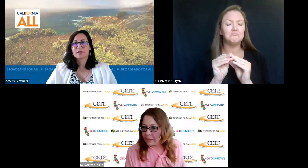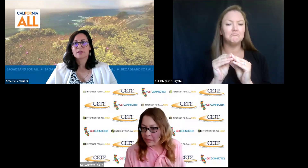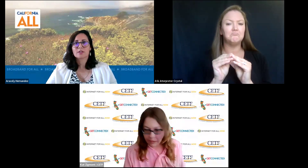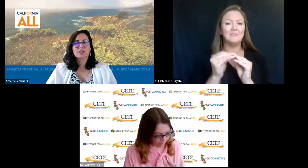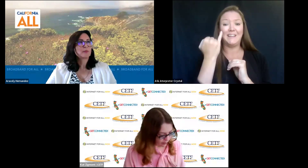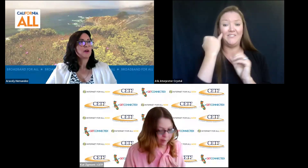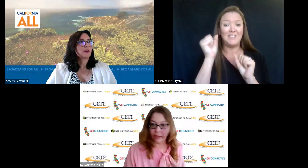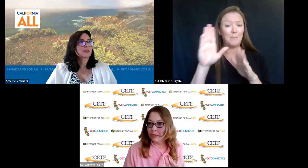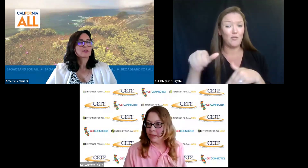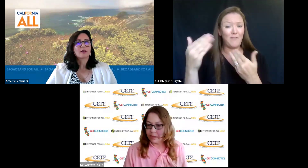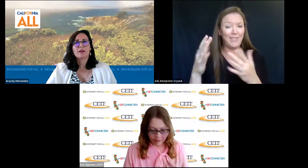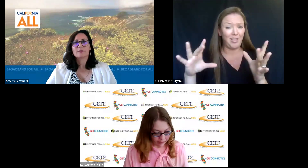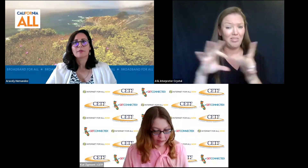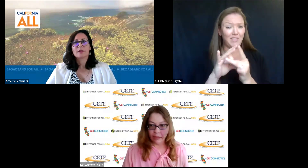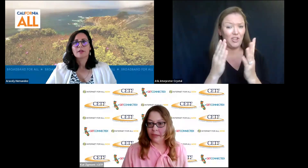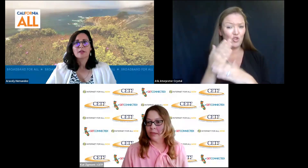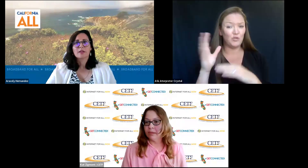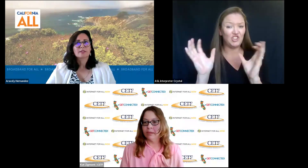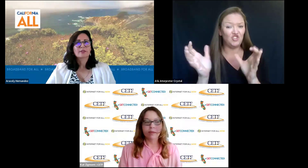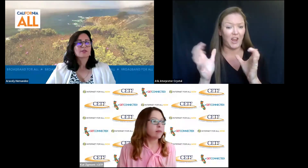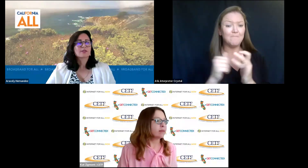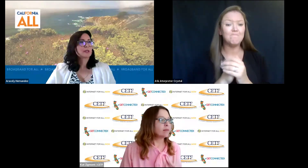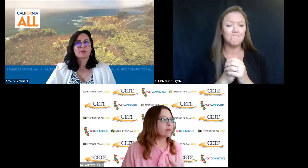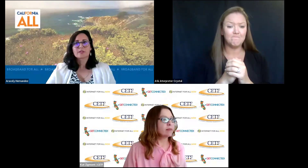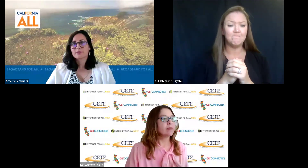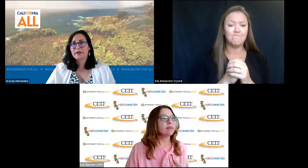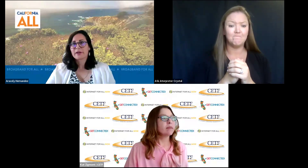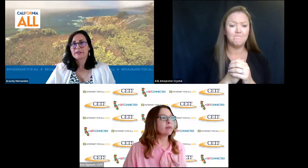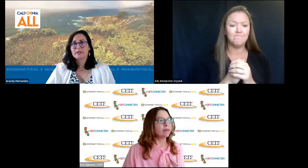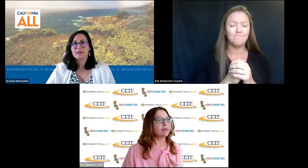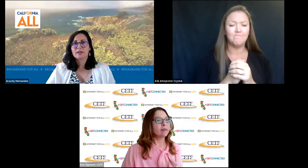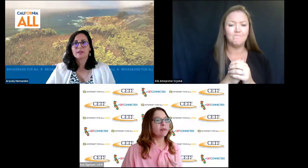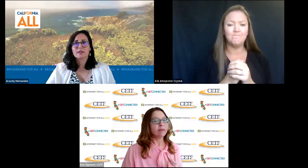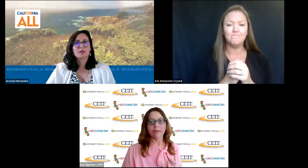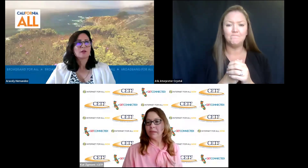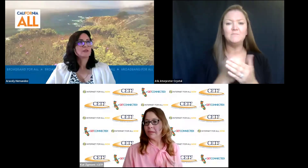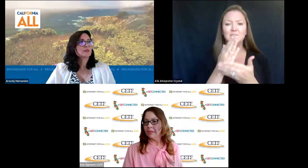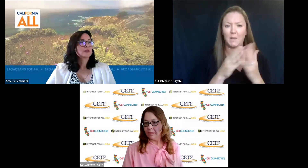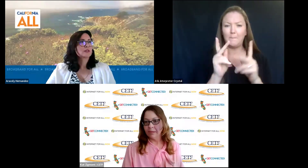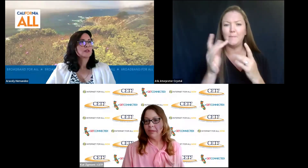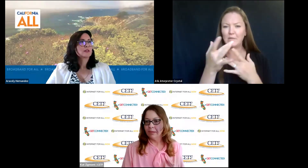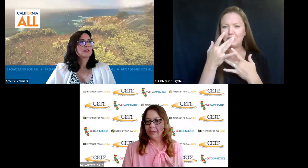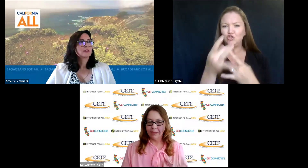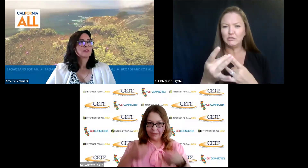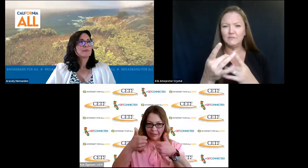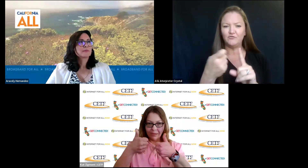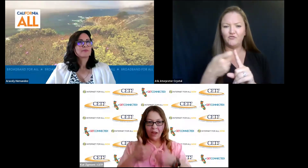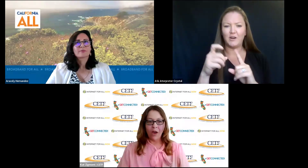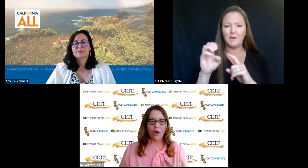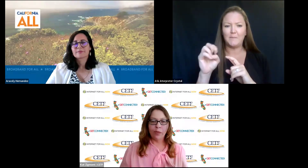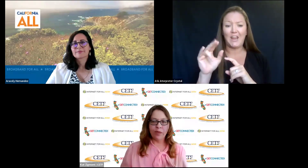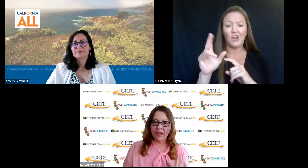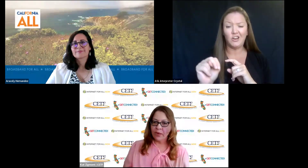link using the chat box. Looks like there's some interest there from Erin